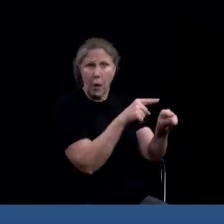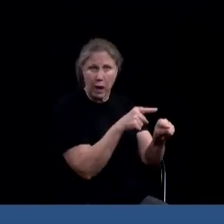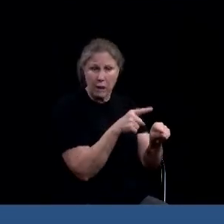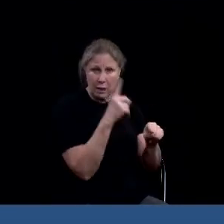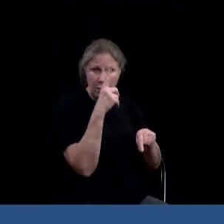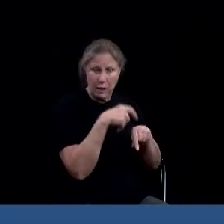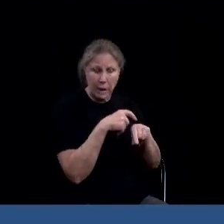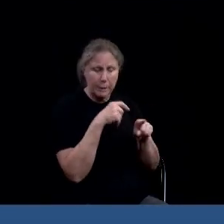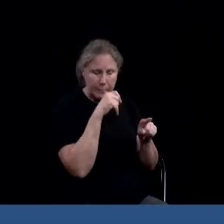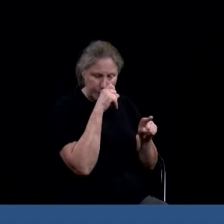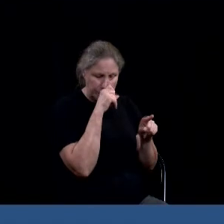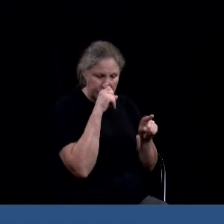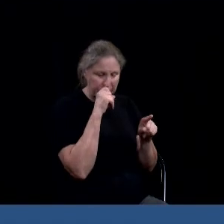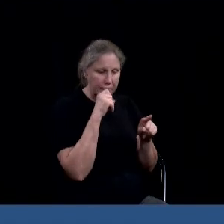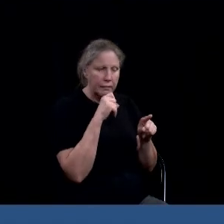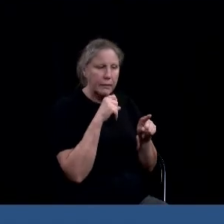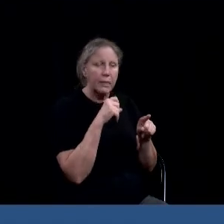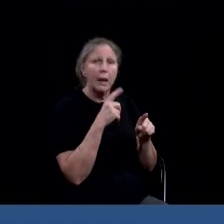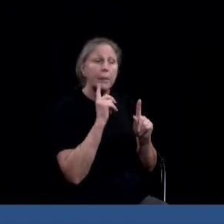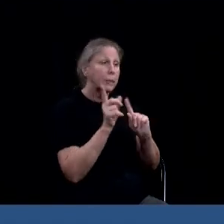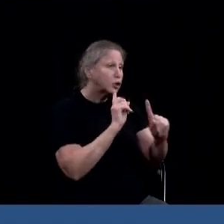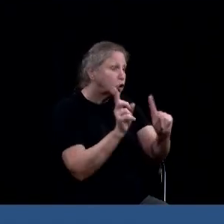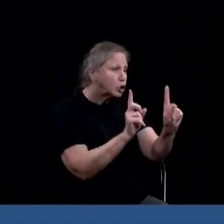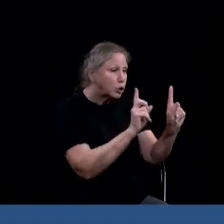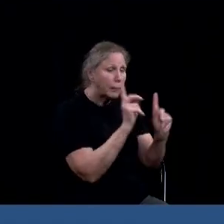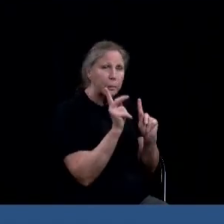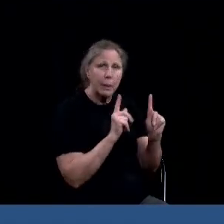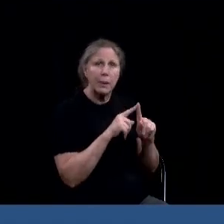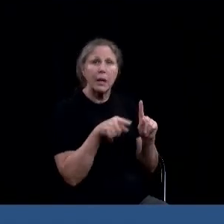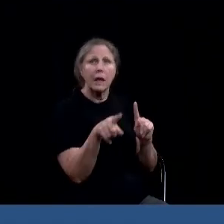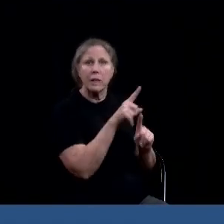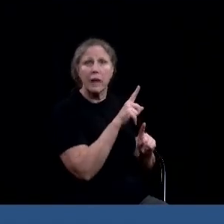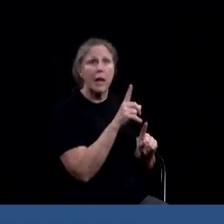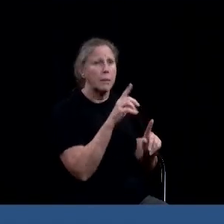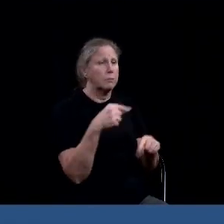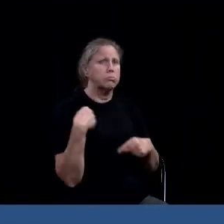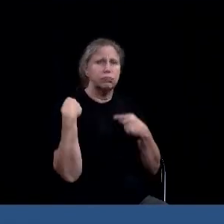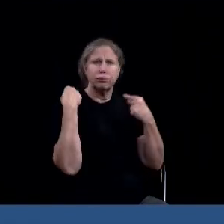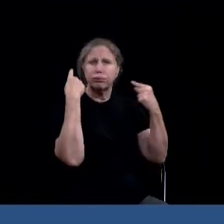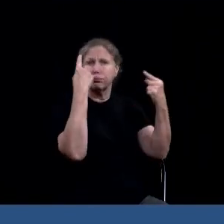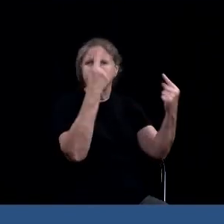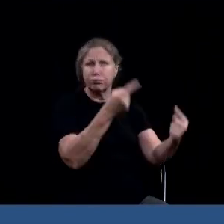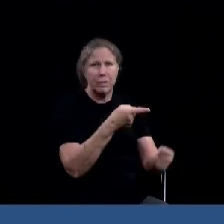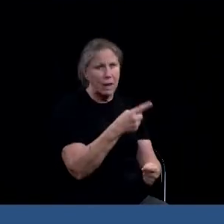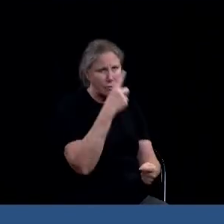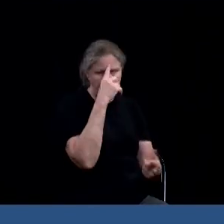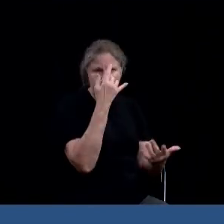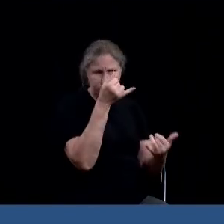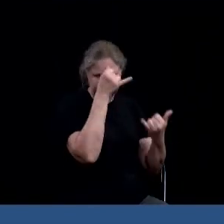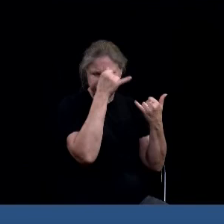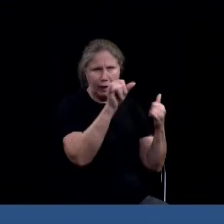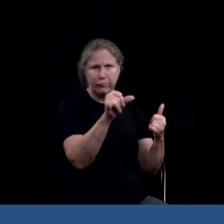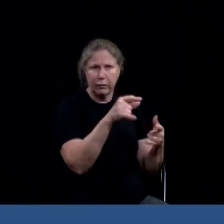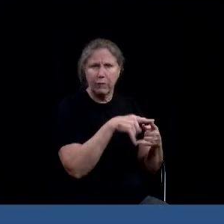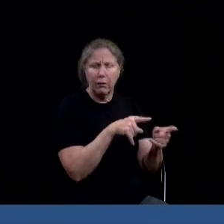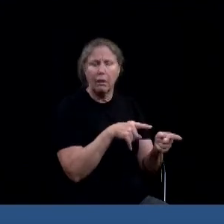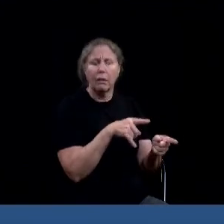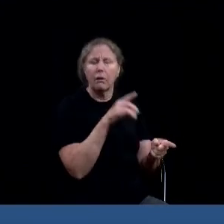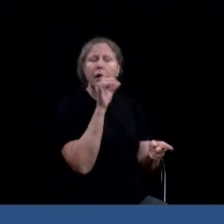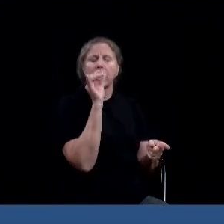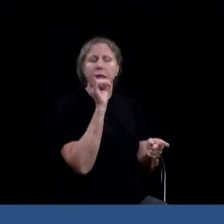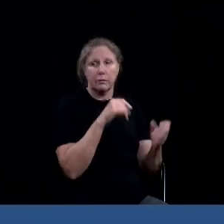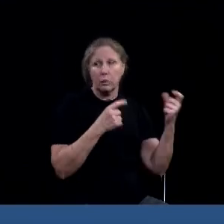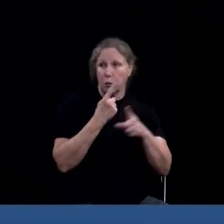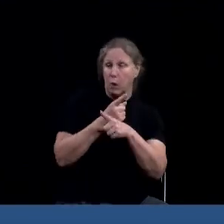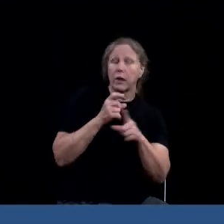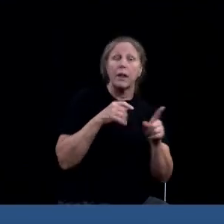before that have been lifelong residents. And, correct. That's important. Number one, that they won't